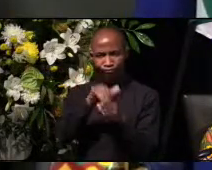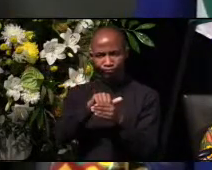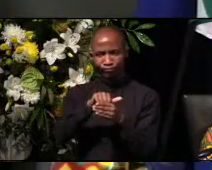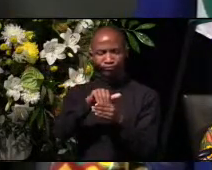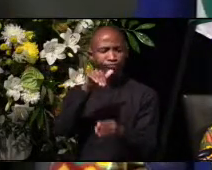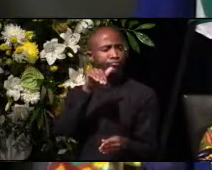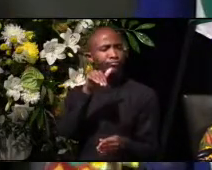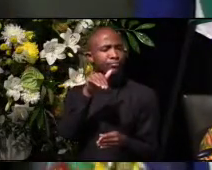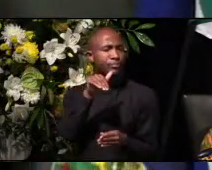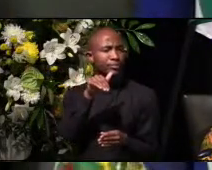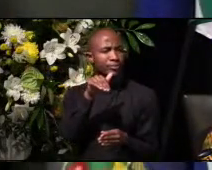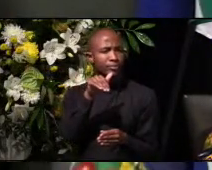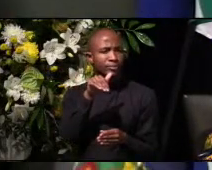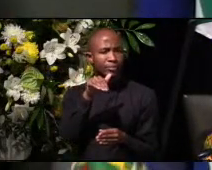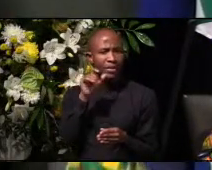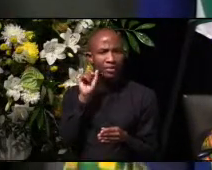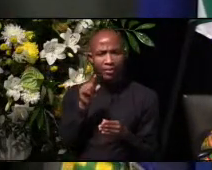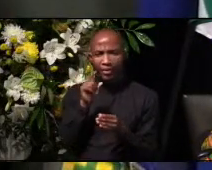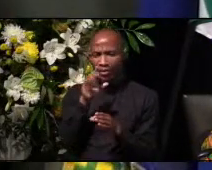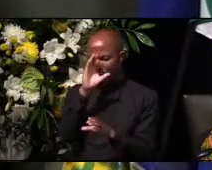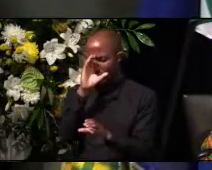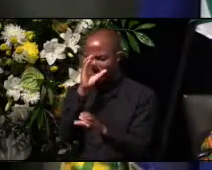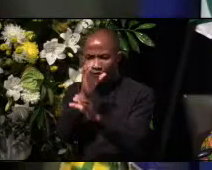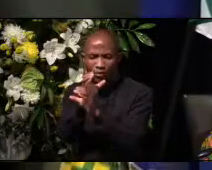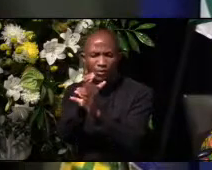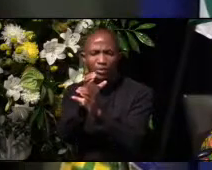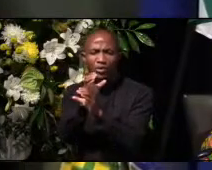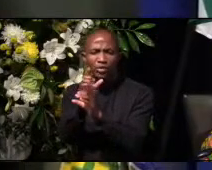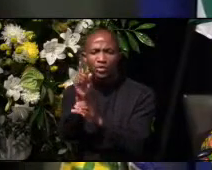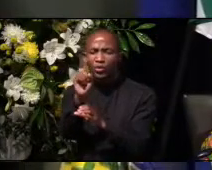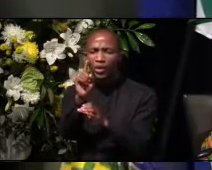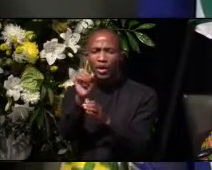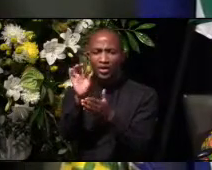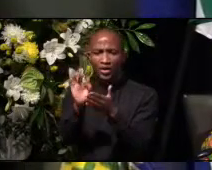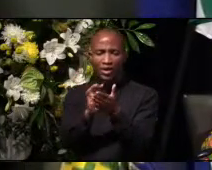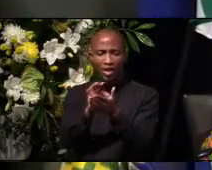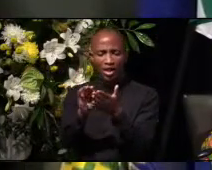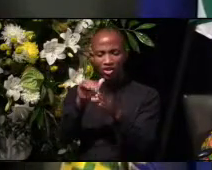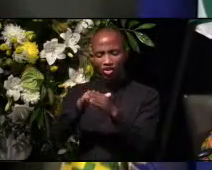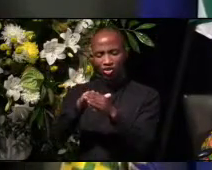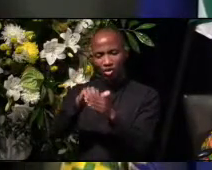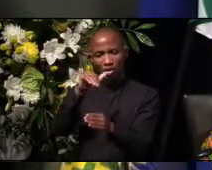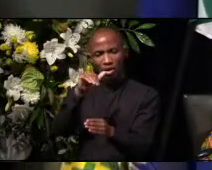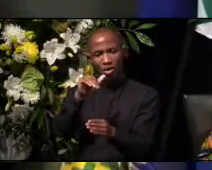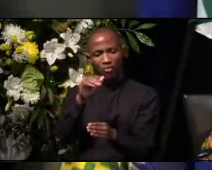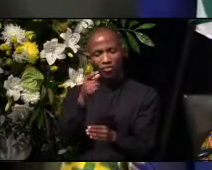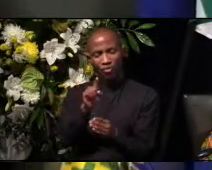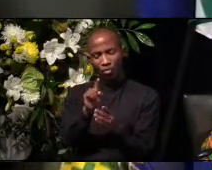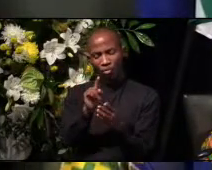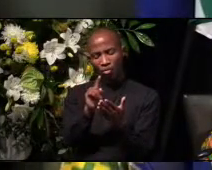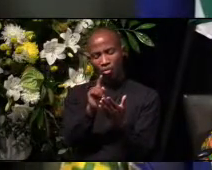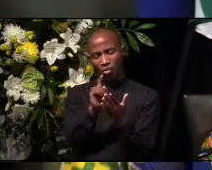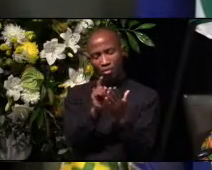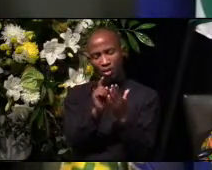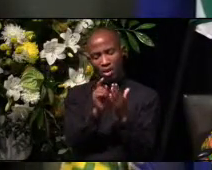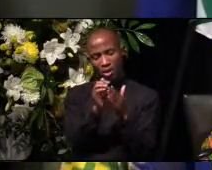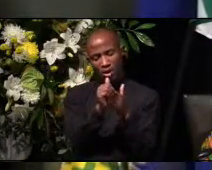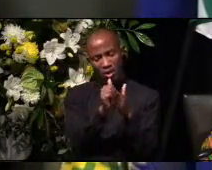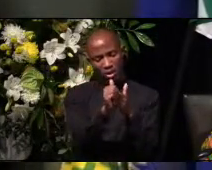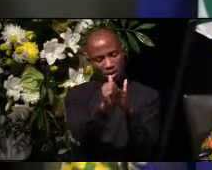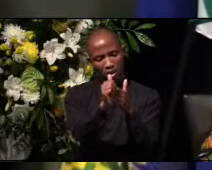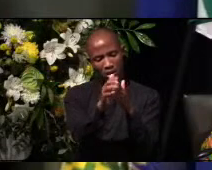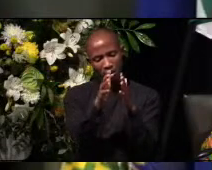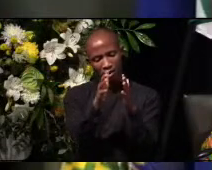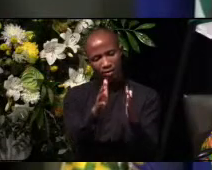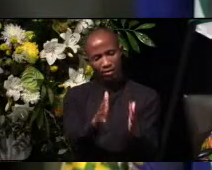focused on focused on elections it is driven by their leadership and I think what is